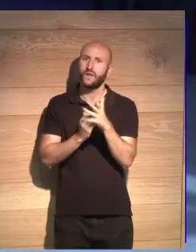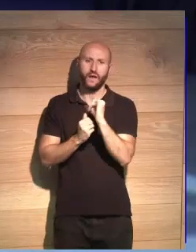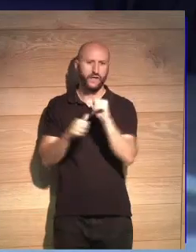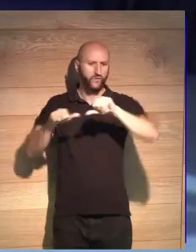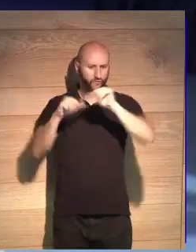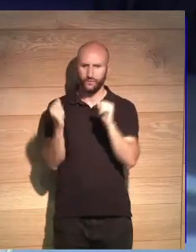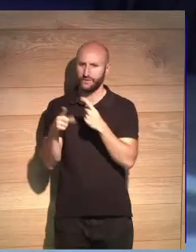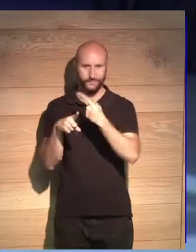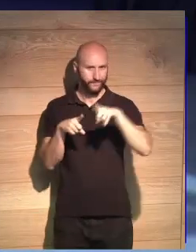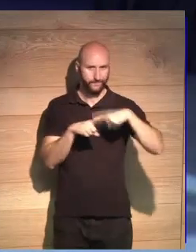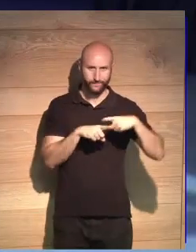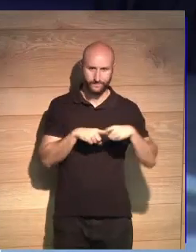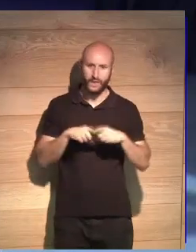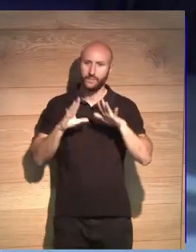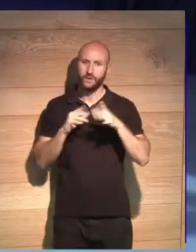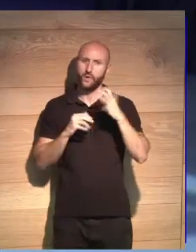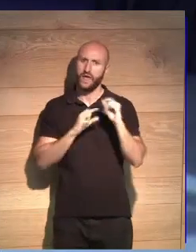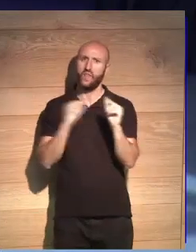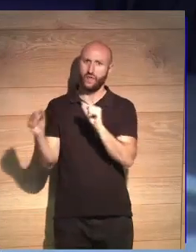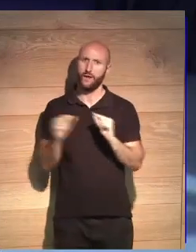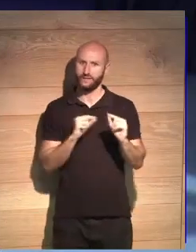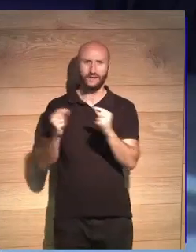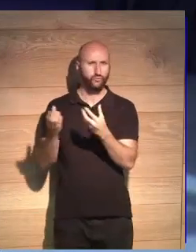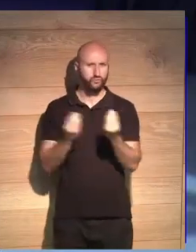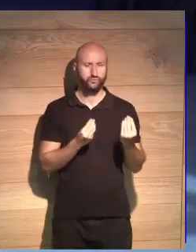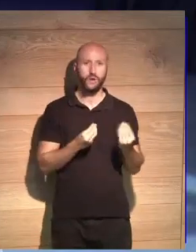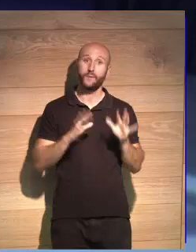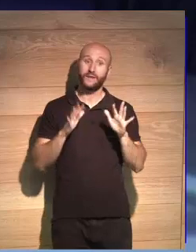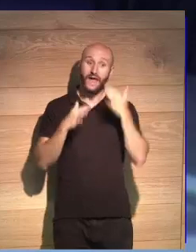There are different formulae to do this.